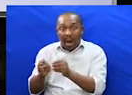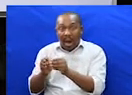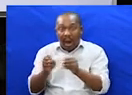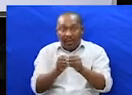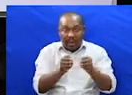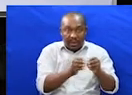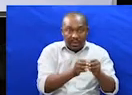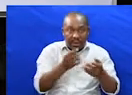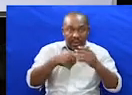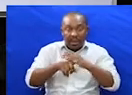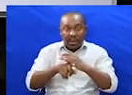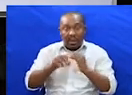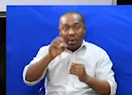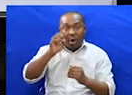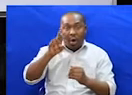we call them